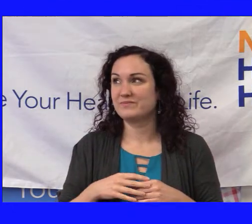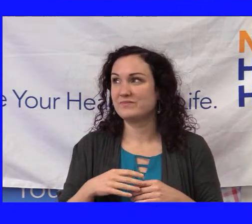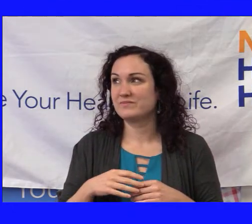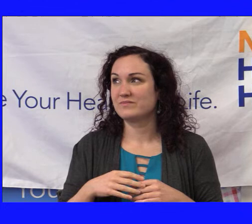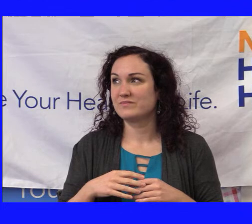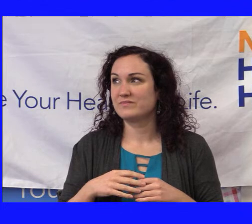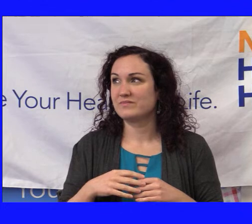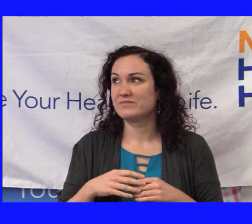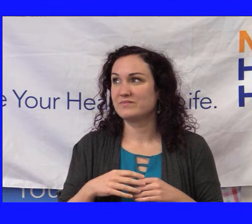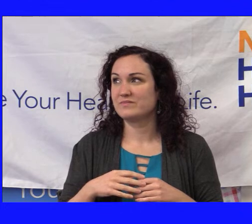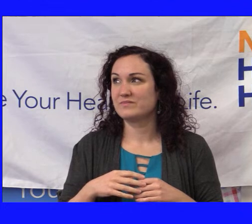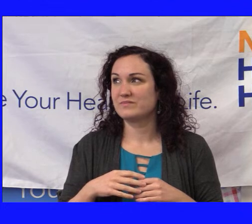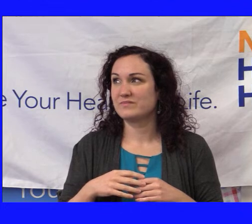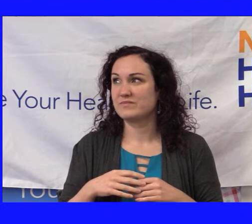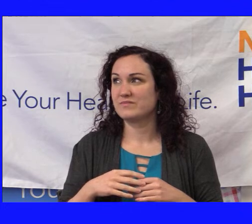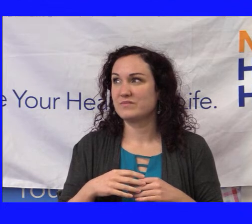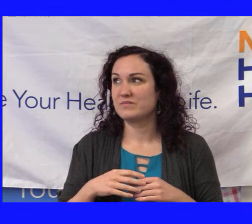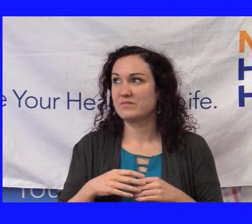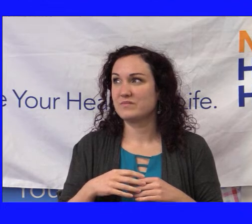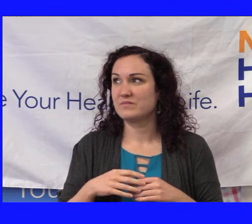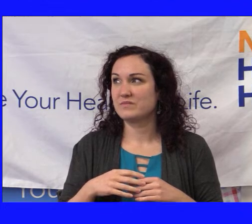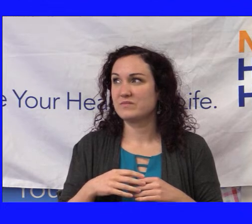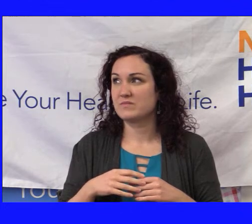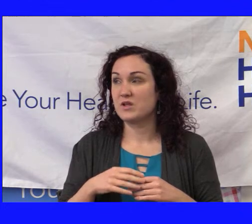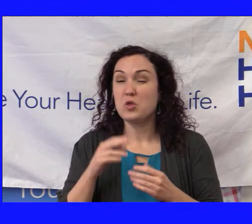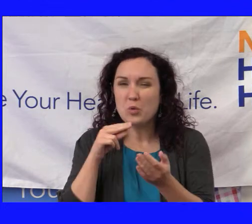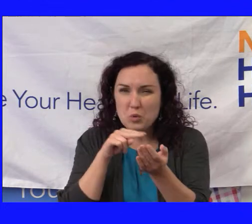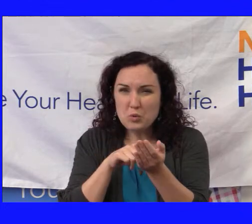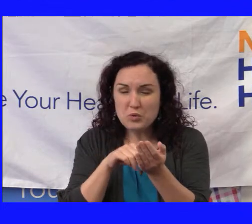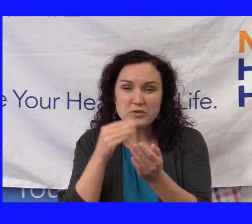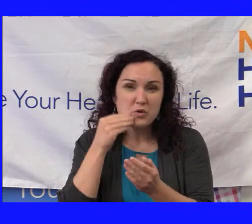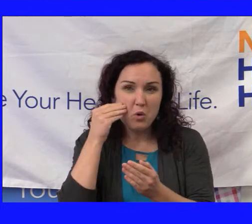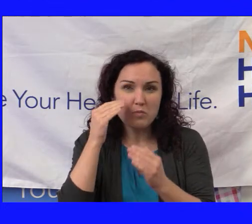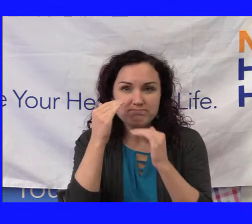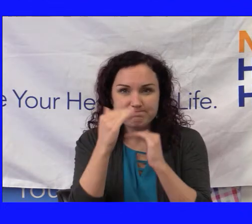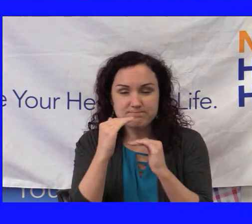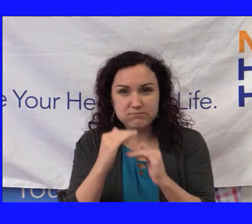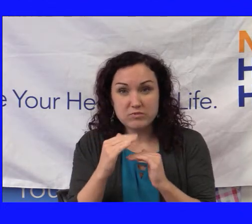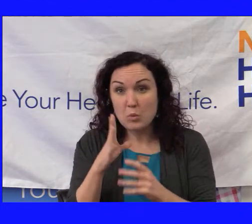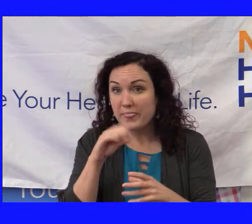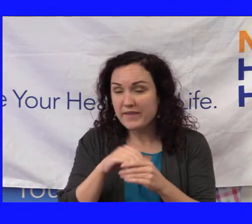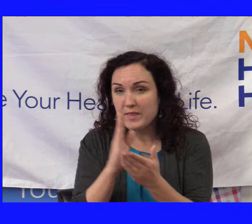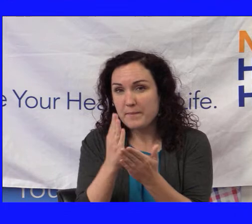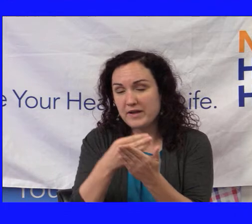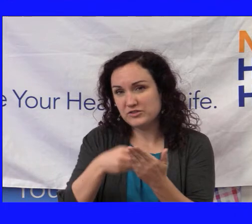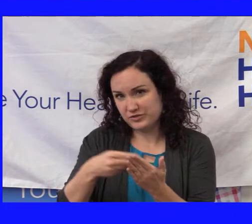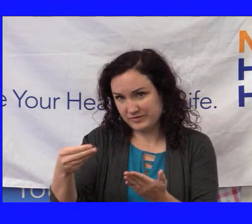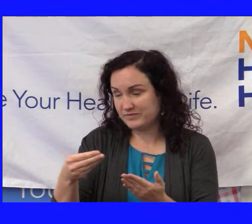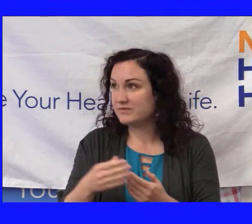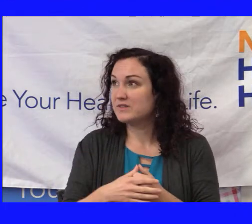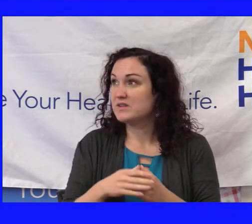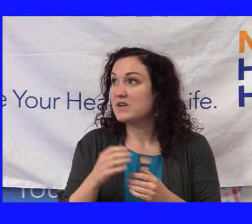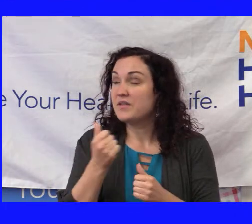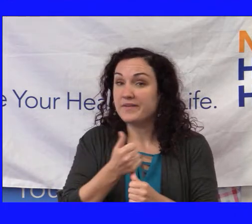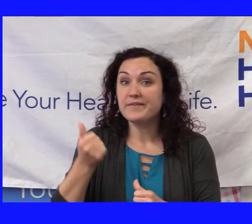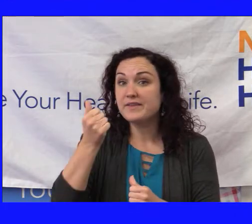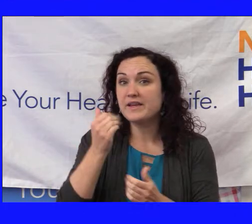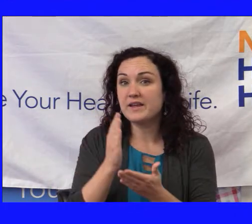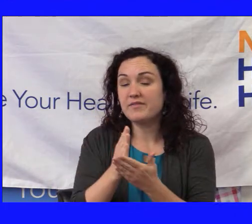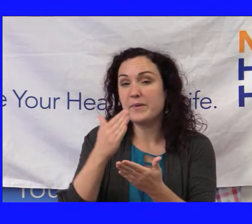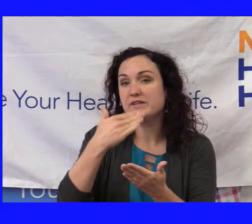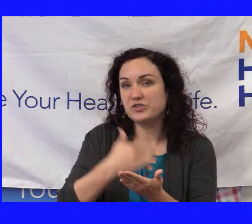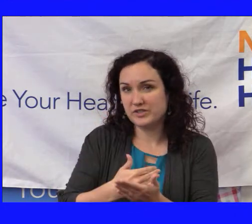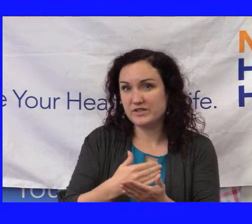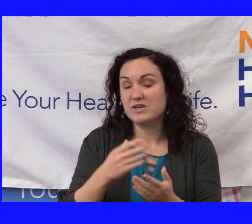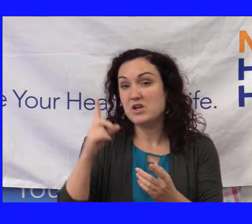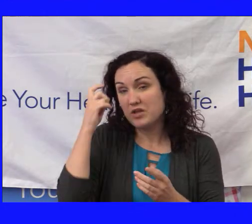divorce them, is there were nursing home provisions in the budget, and what had happened was in the executive budget, the governor's proposed